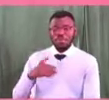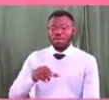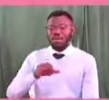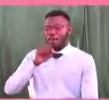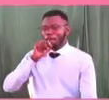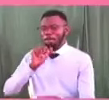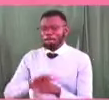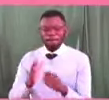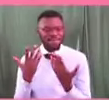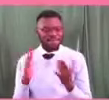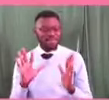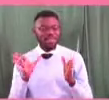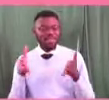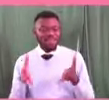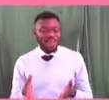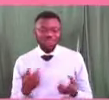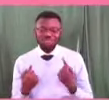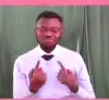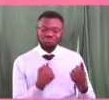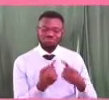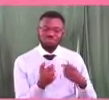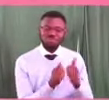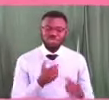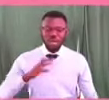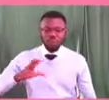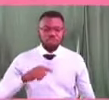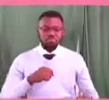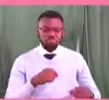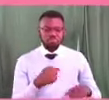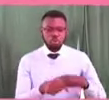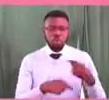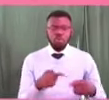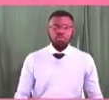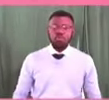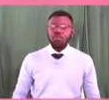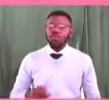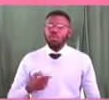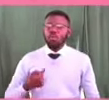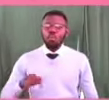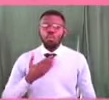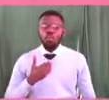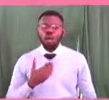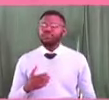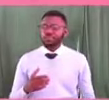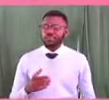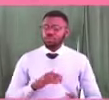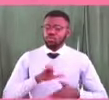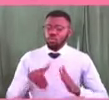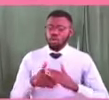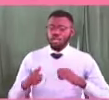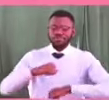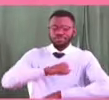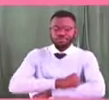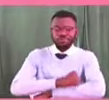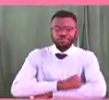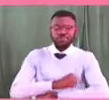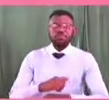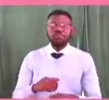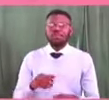are in discussion with the counties, that all our schools, especially in our